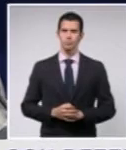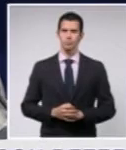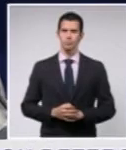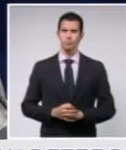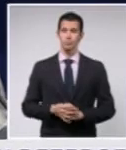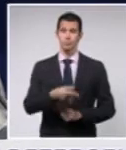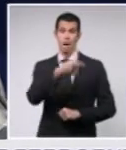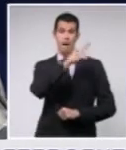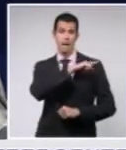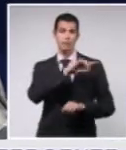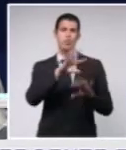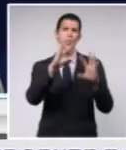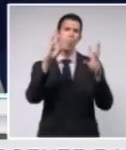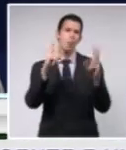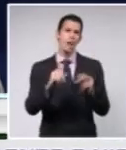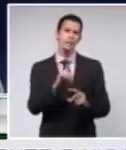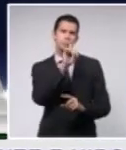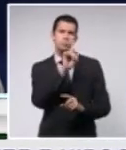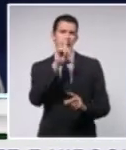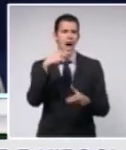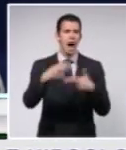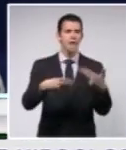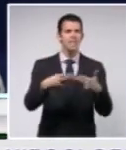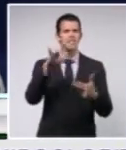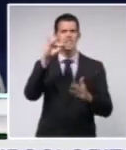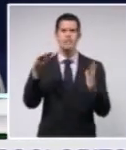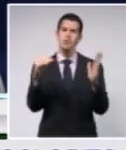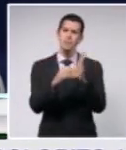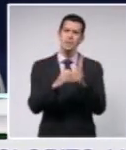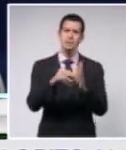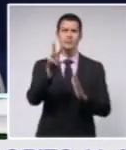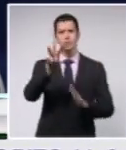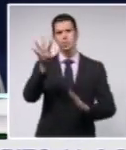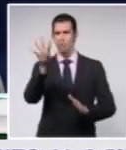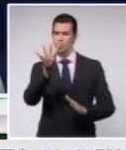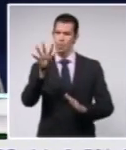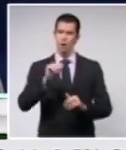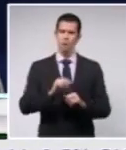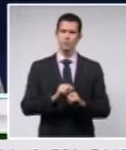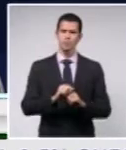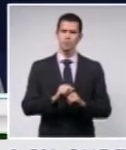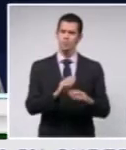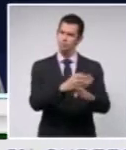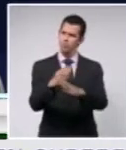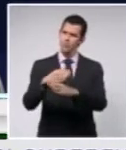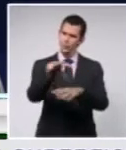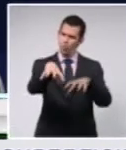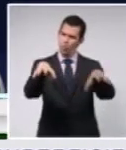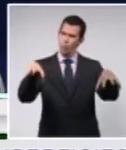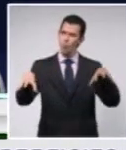2,189 of the samples were processed at the Pedro Curi Tropical Medicine Institute,